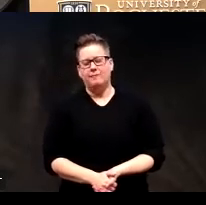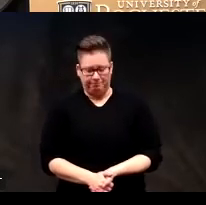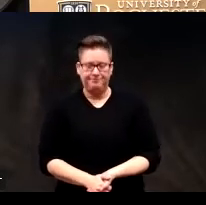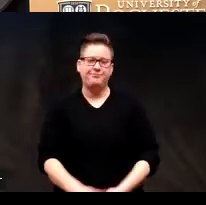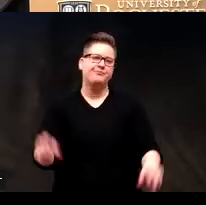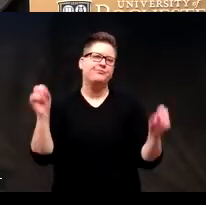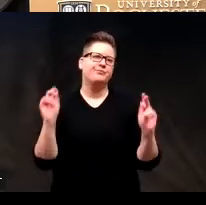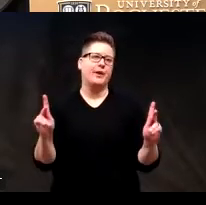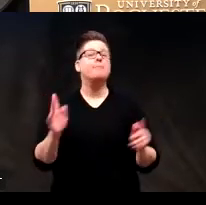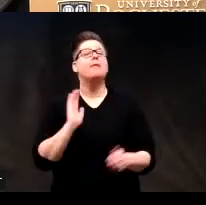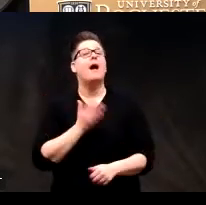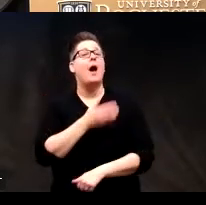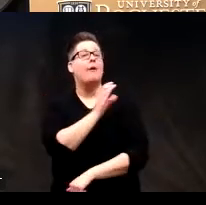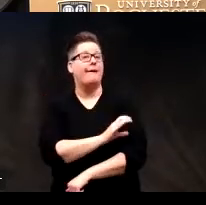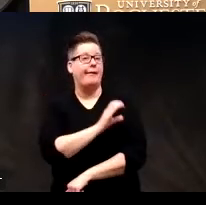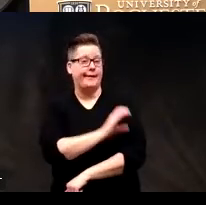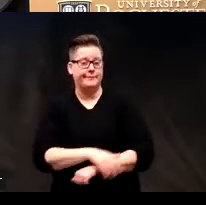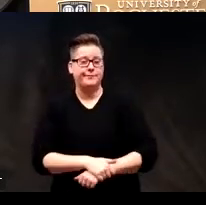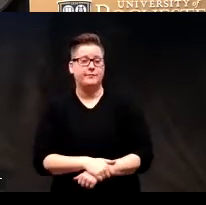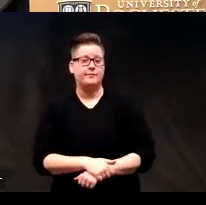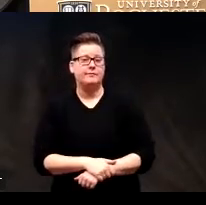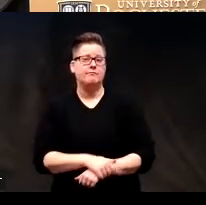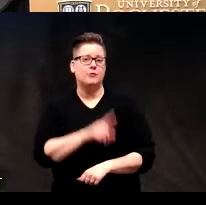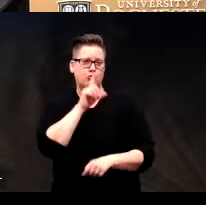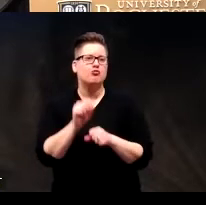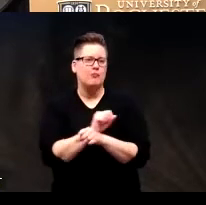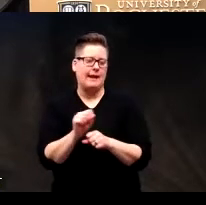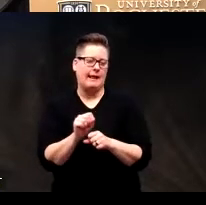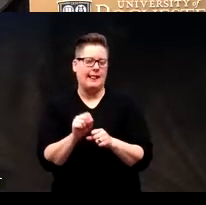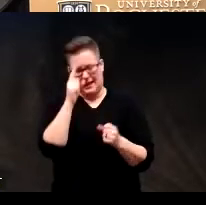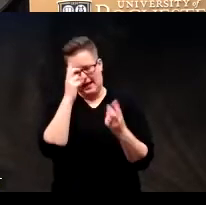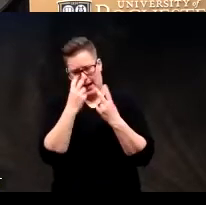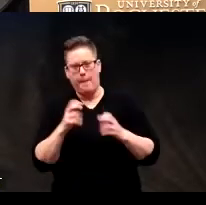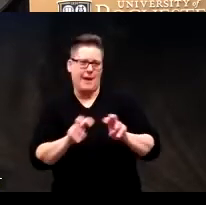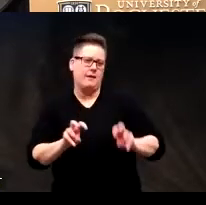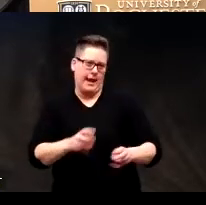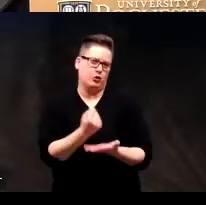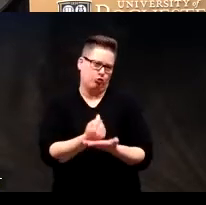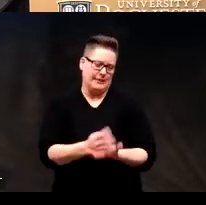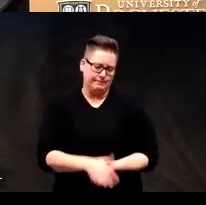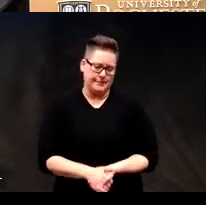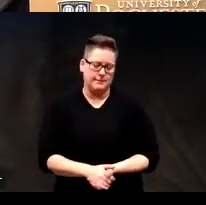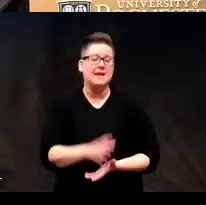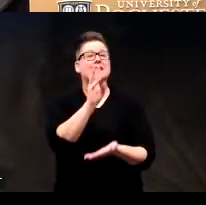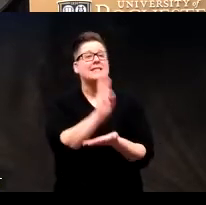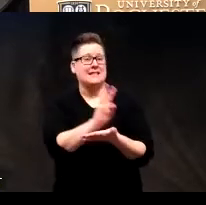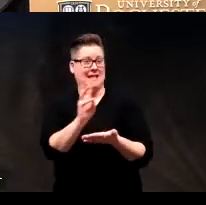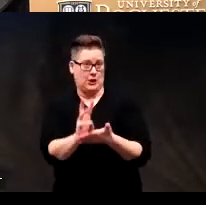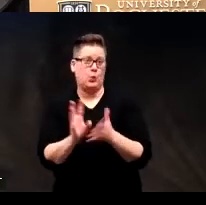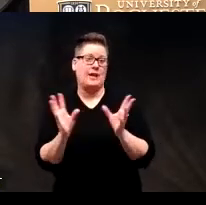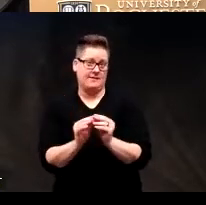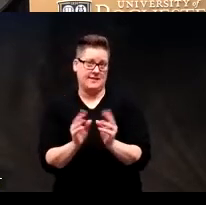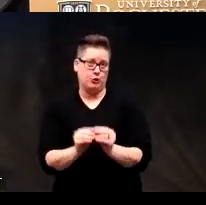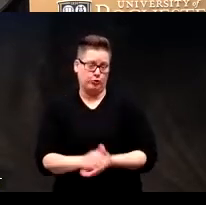okay, so in our clinic, it's really a mentalization-based treatment. And then we have 6 weeks of